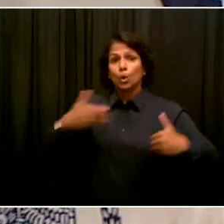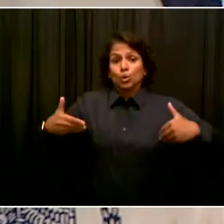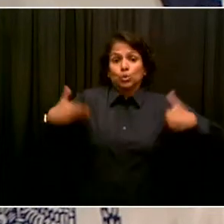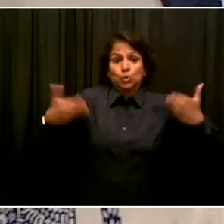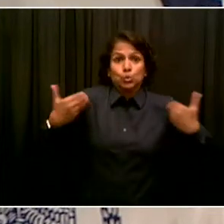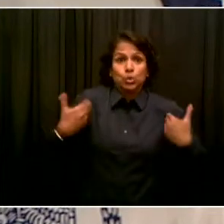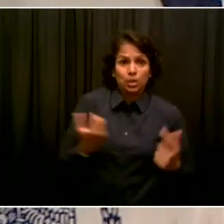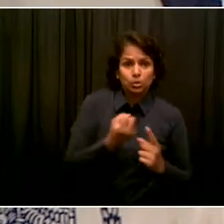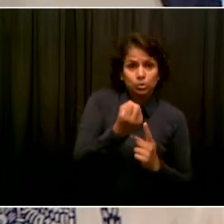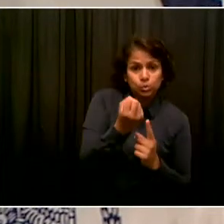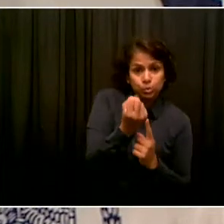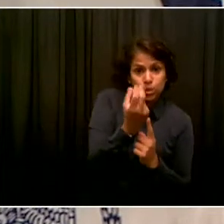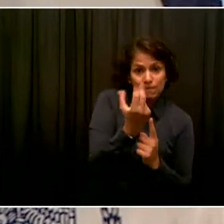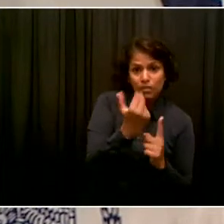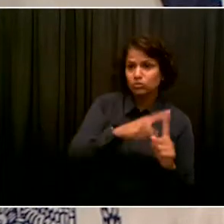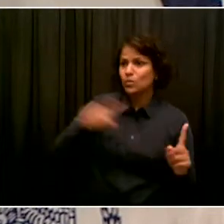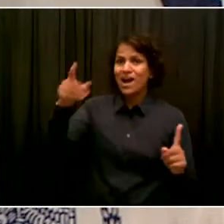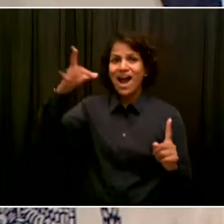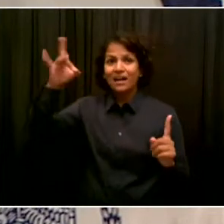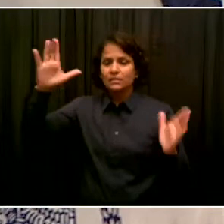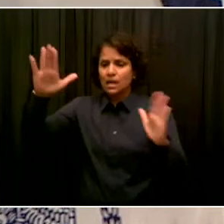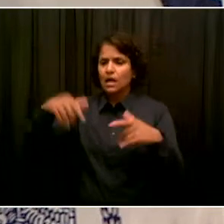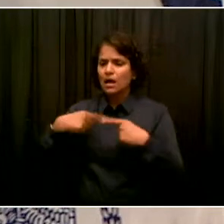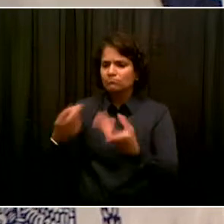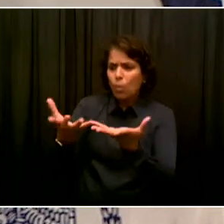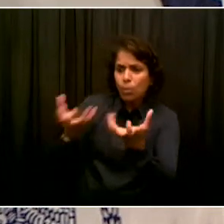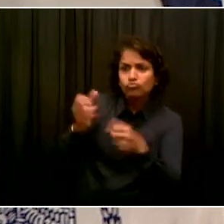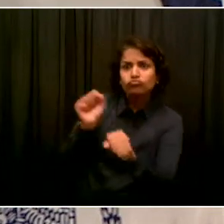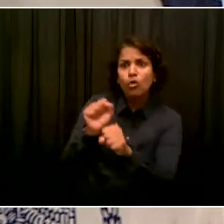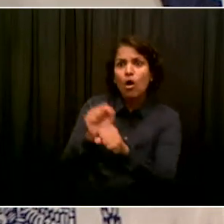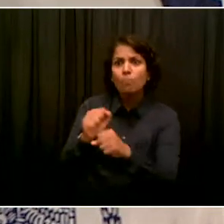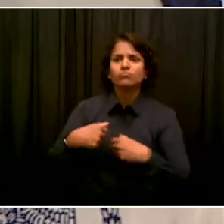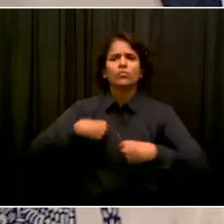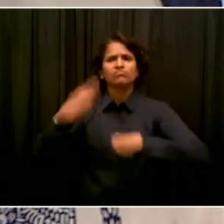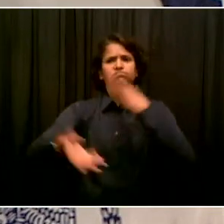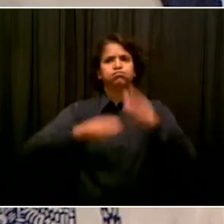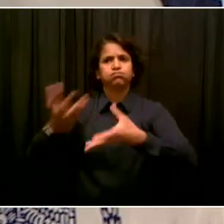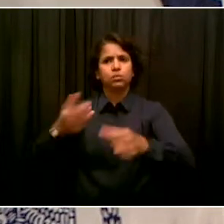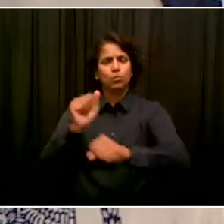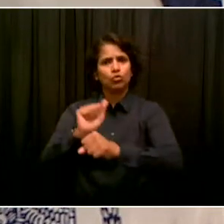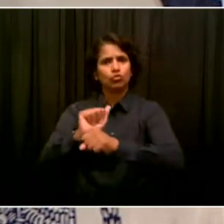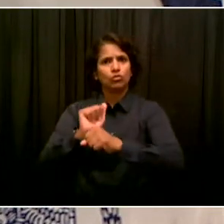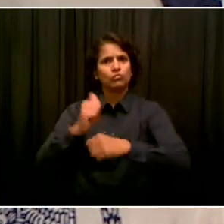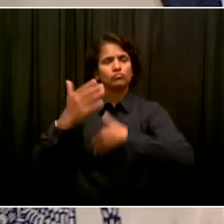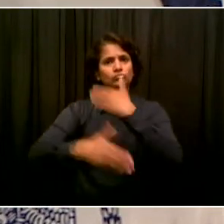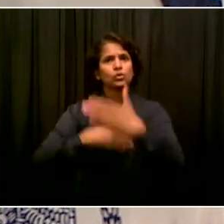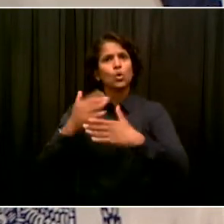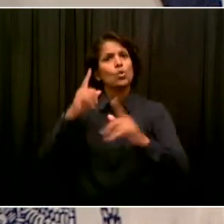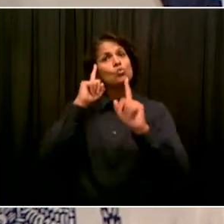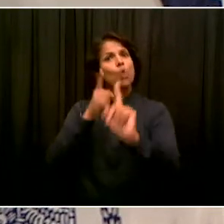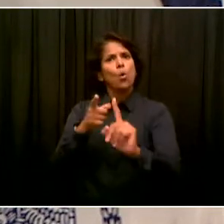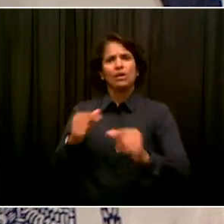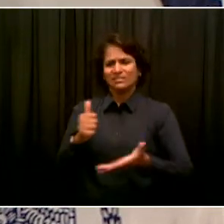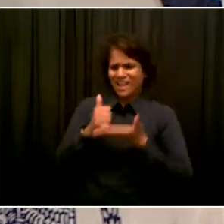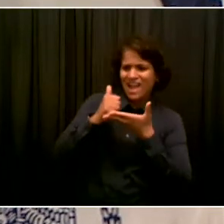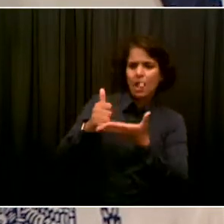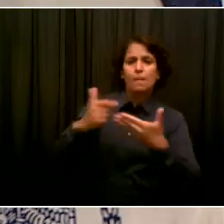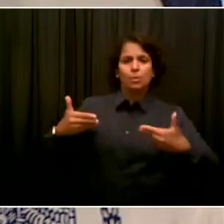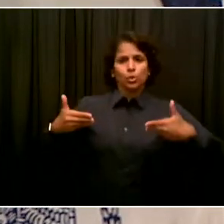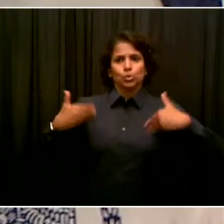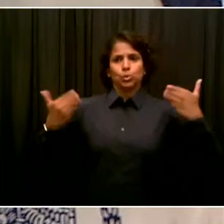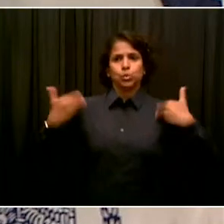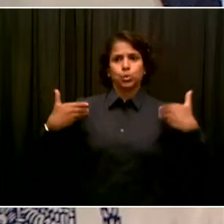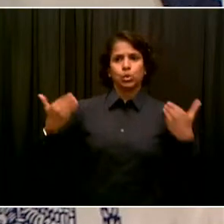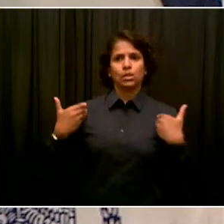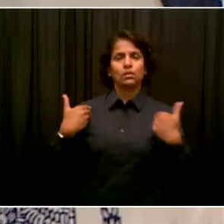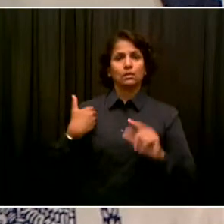the kids who are on the right path. That's the overwhelming majority of kids. And then there are some kids who are teetering on the brink. There are some kids